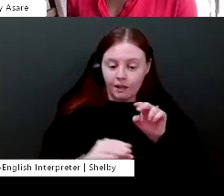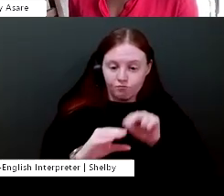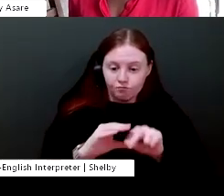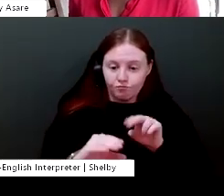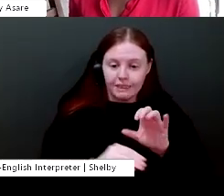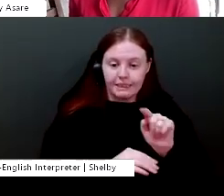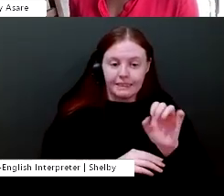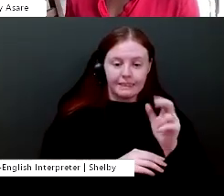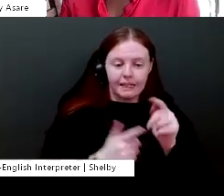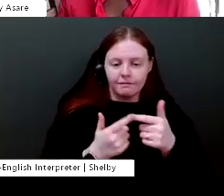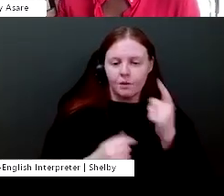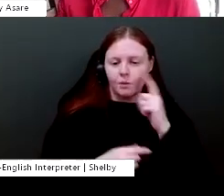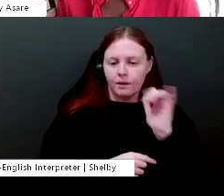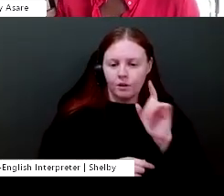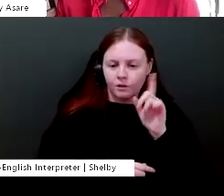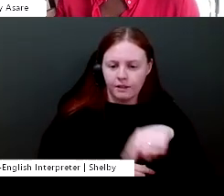forth and so on.